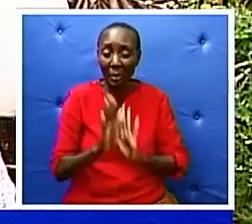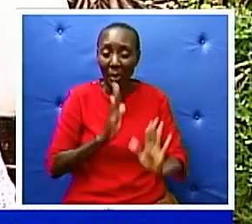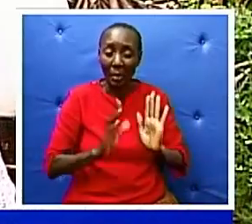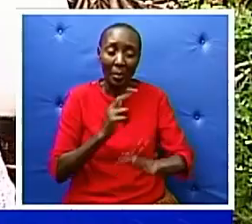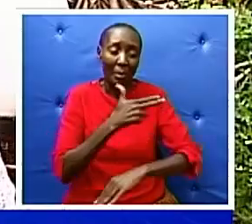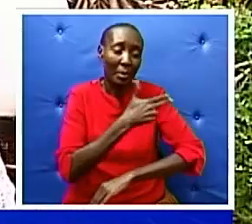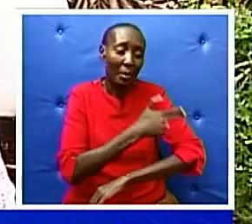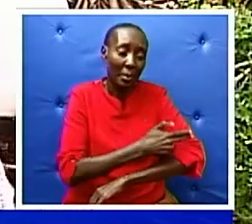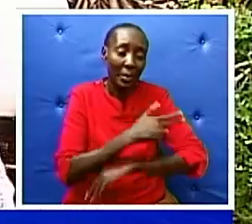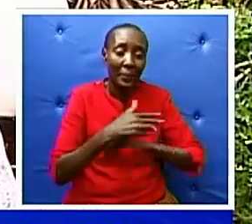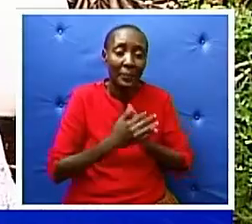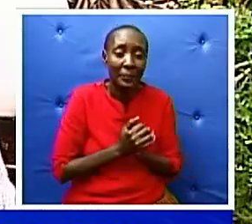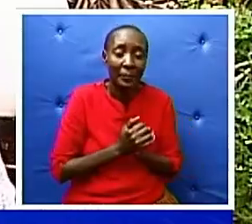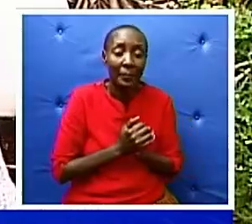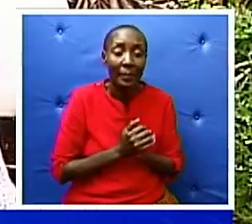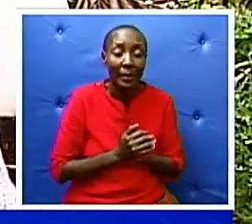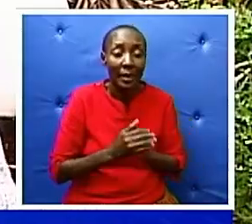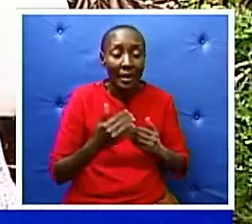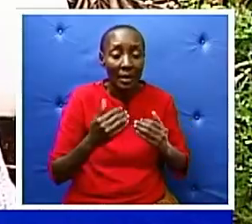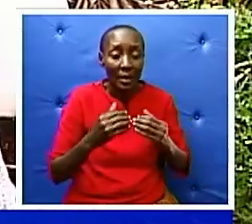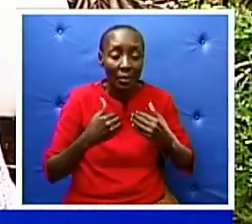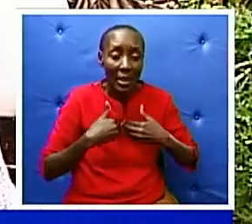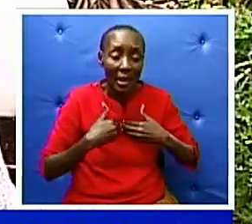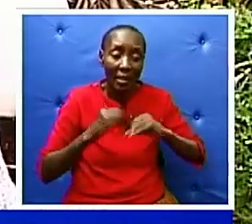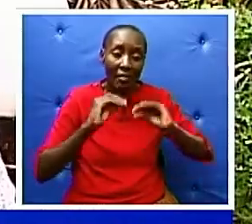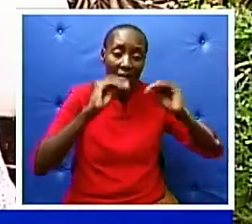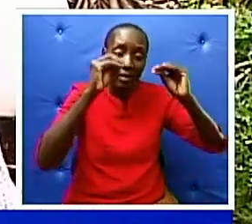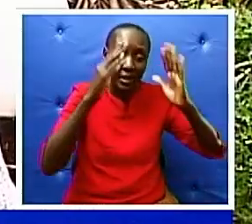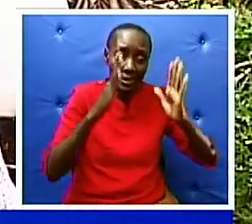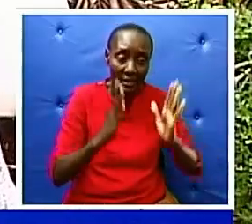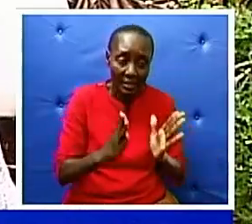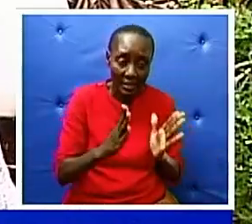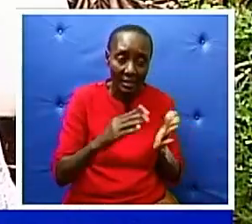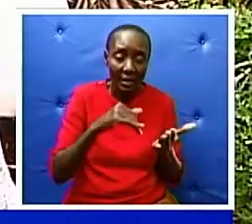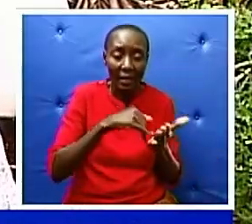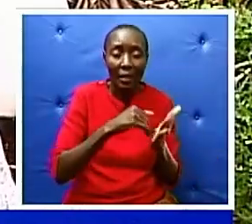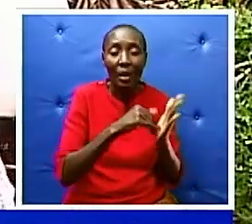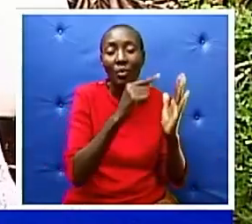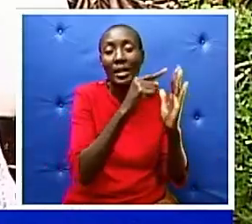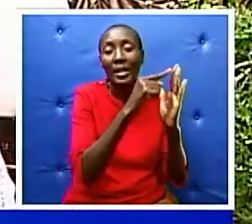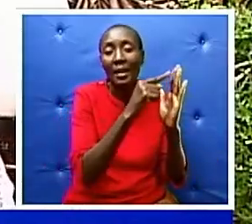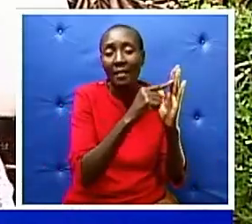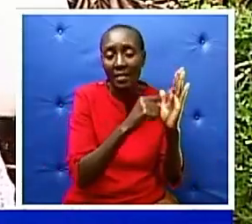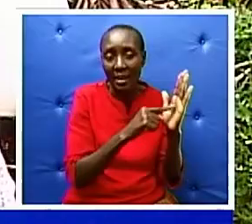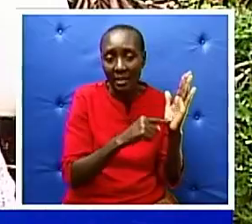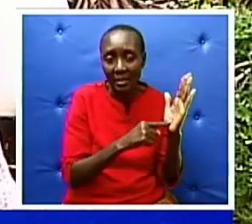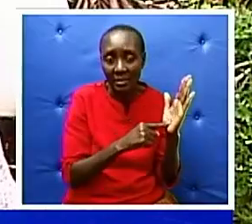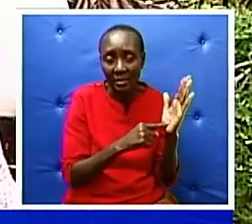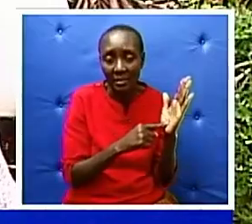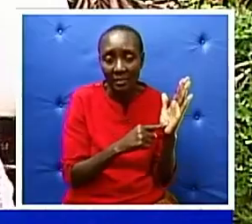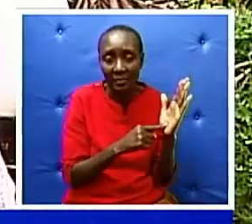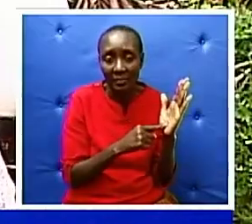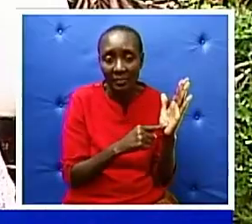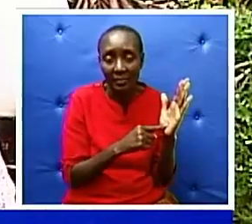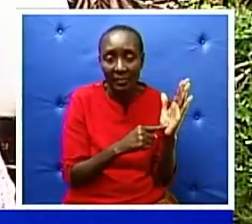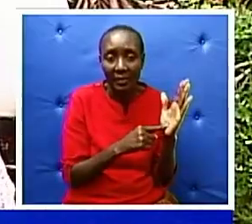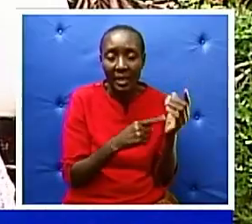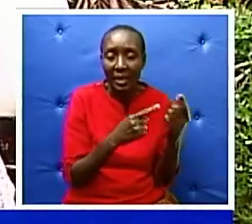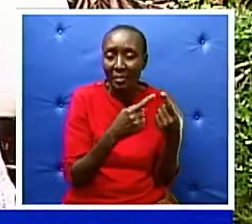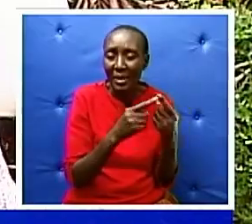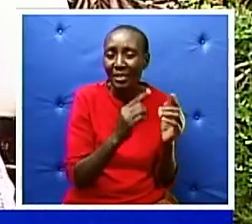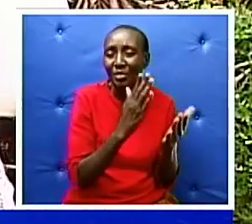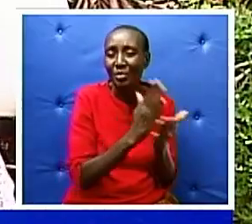We have teachers who are on the list for taking vaccine being not being the ones leading the front per